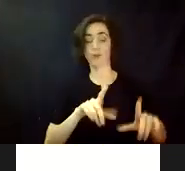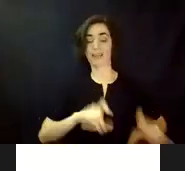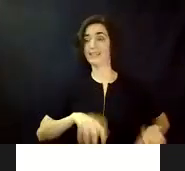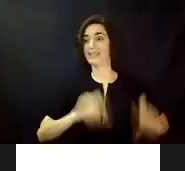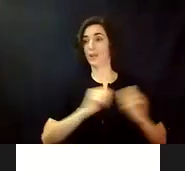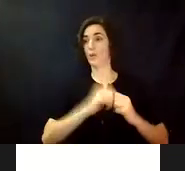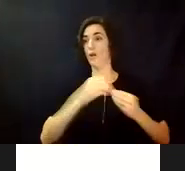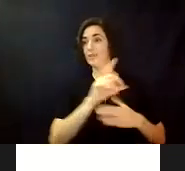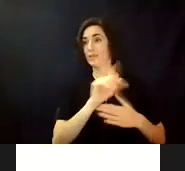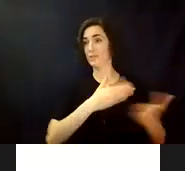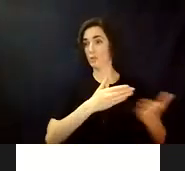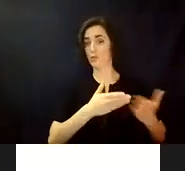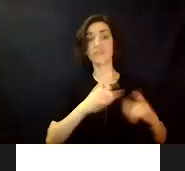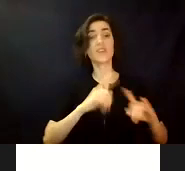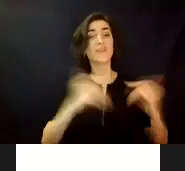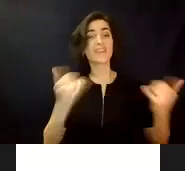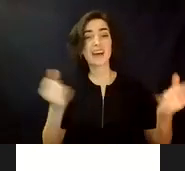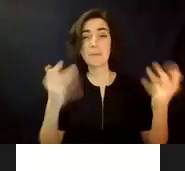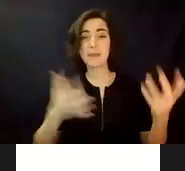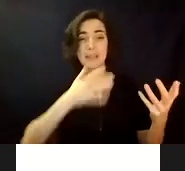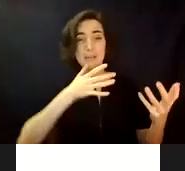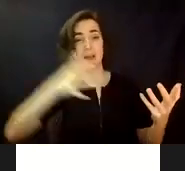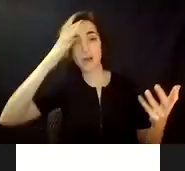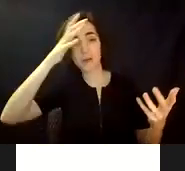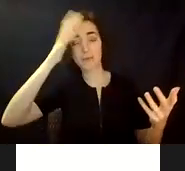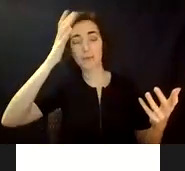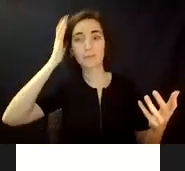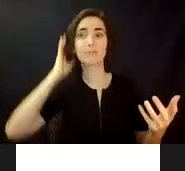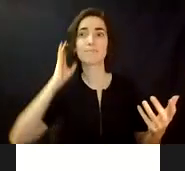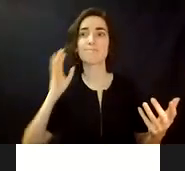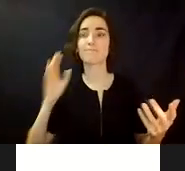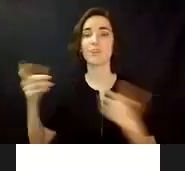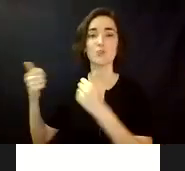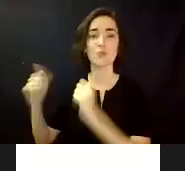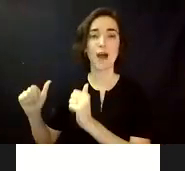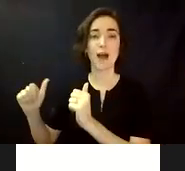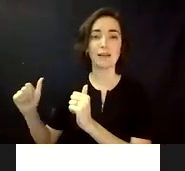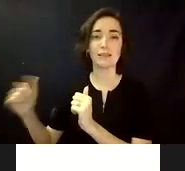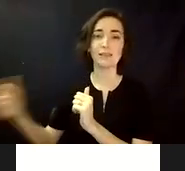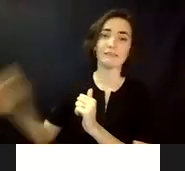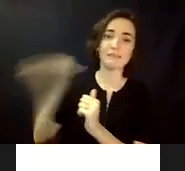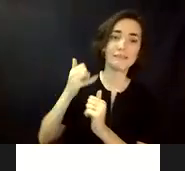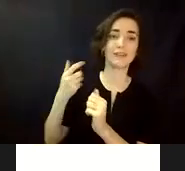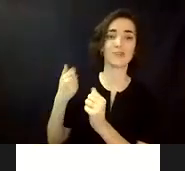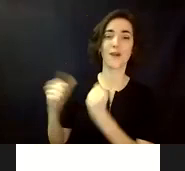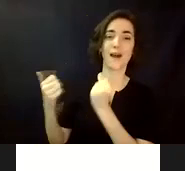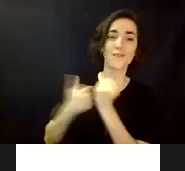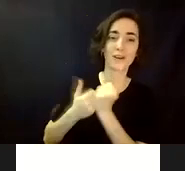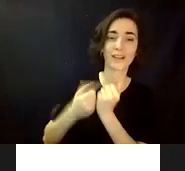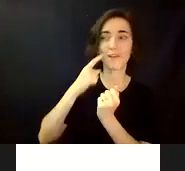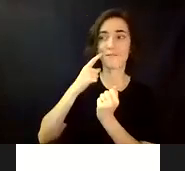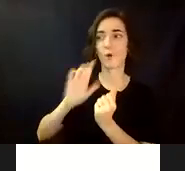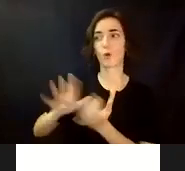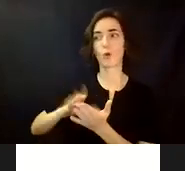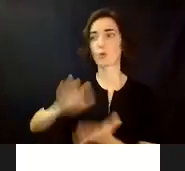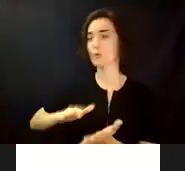right now, I still have a lot of parent interaction where they are trying to do the advocating for their student at the higher ed level.